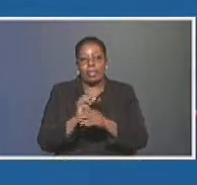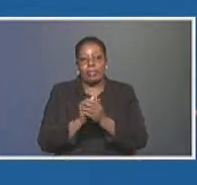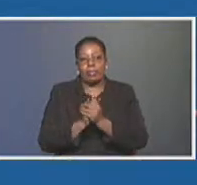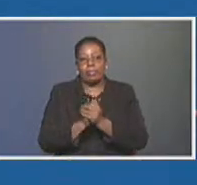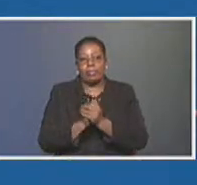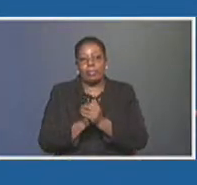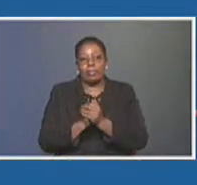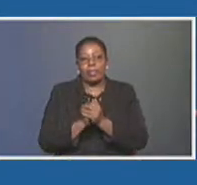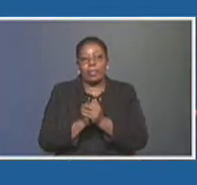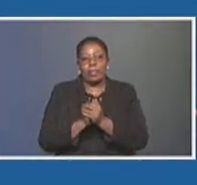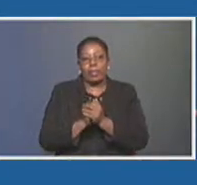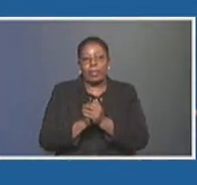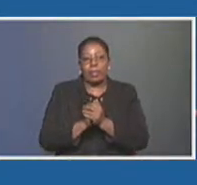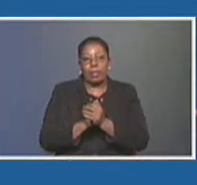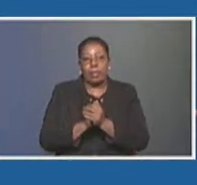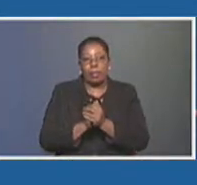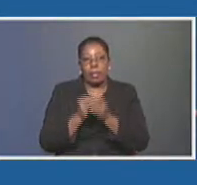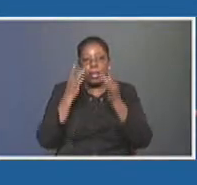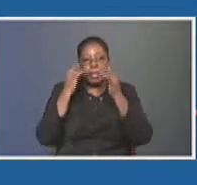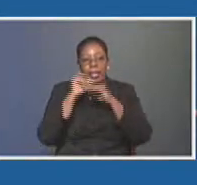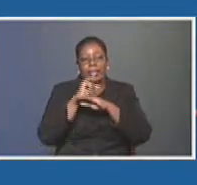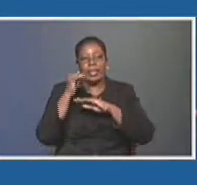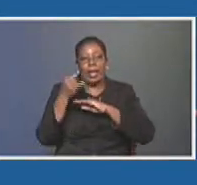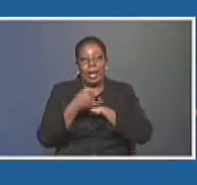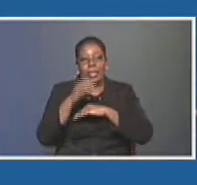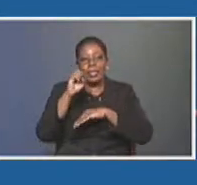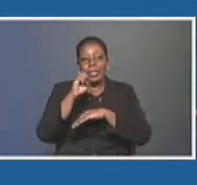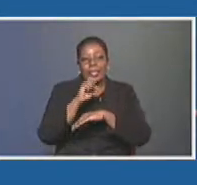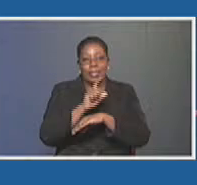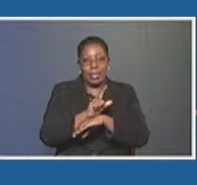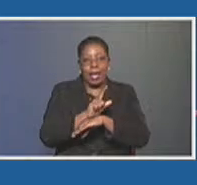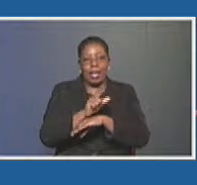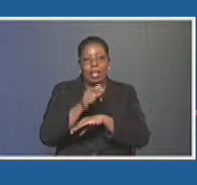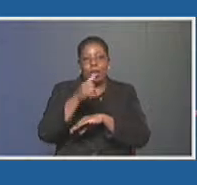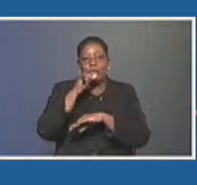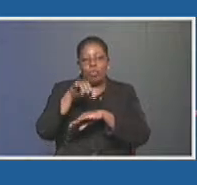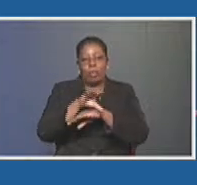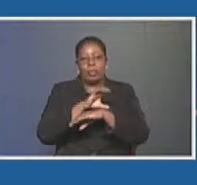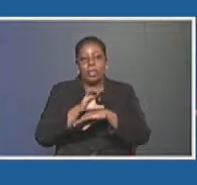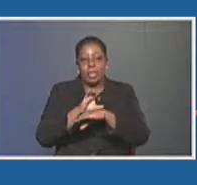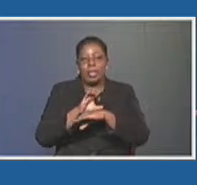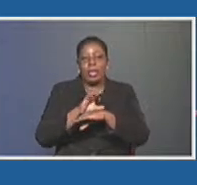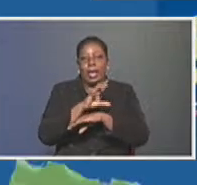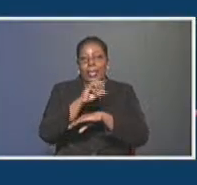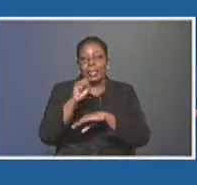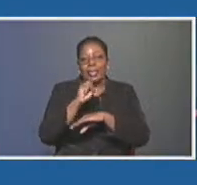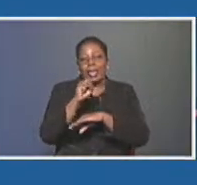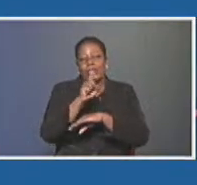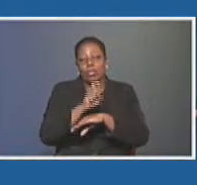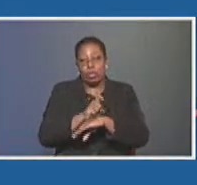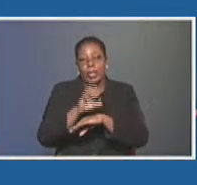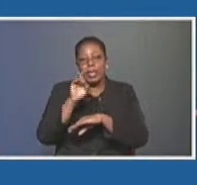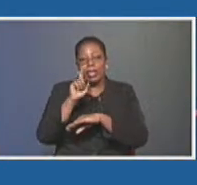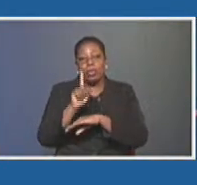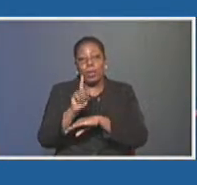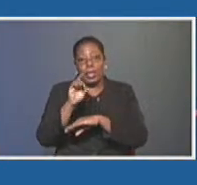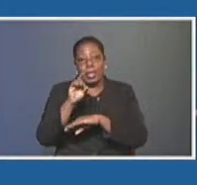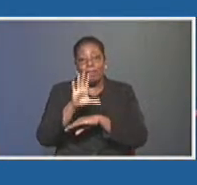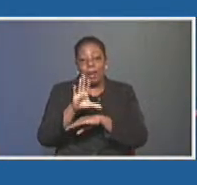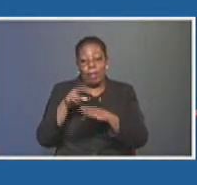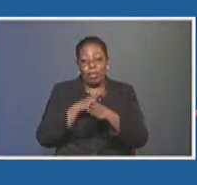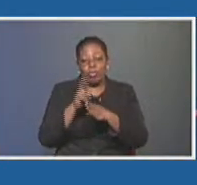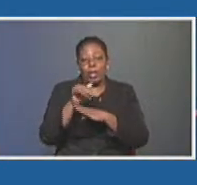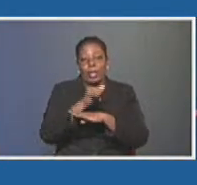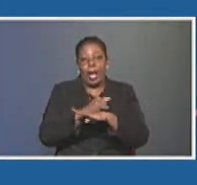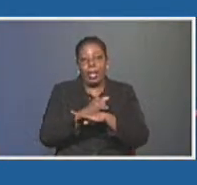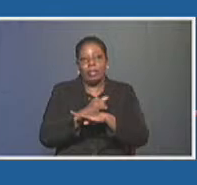at 86 degrees. Otterstown, Cat Island, San Salvador, Rumkey, and Georgetown, Exuma reporting 81s, 85 in Ragged